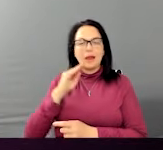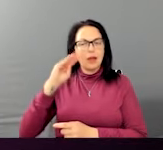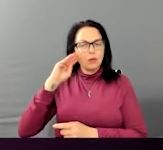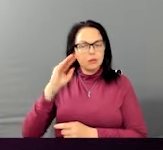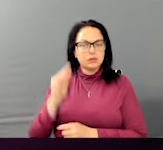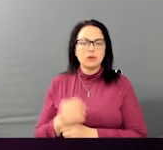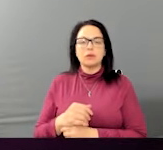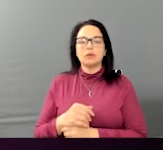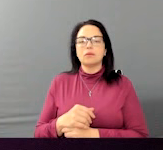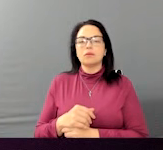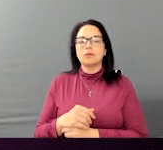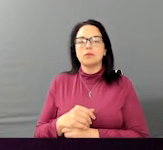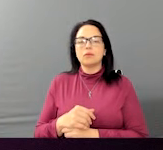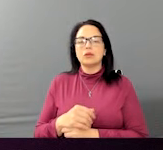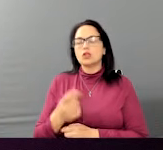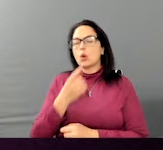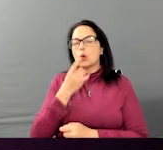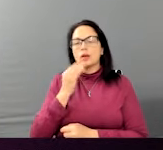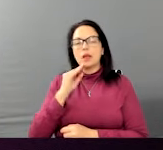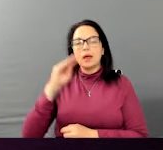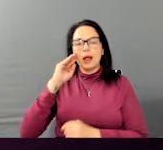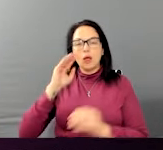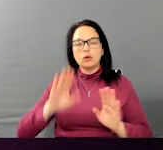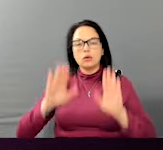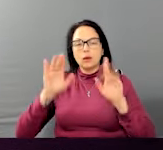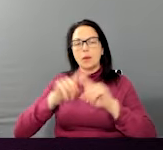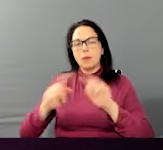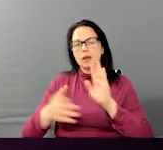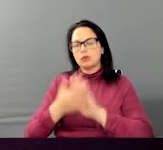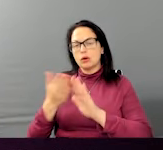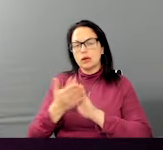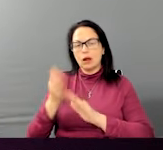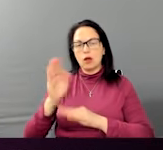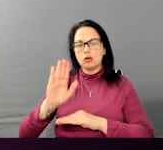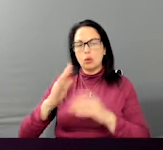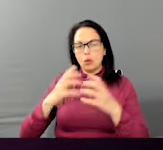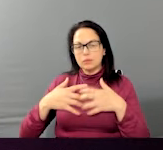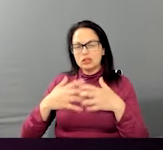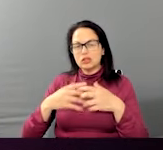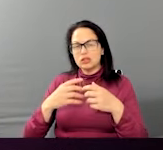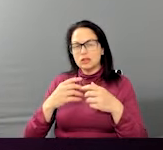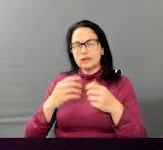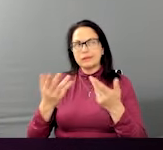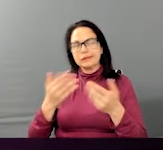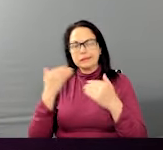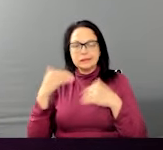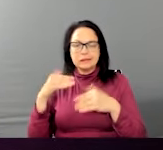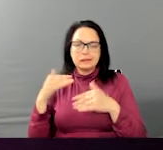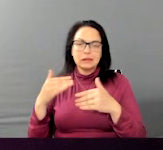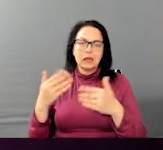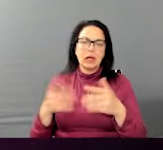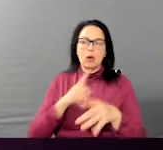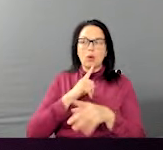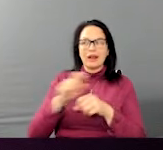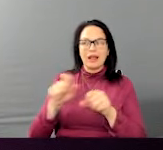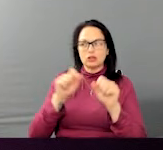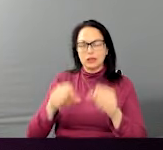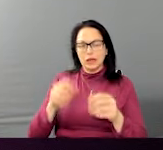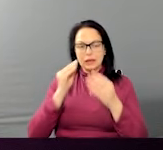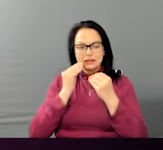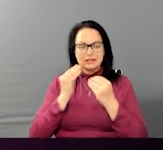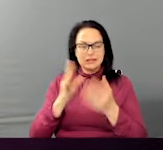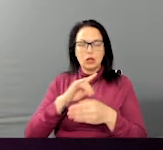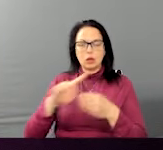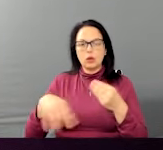Doing a real, so Lighthouse is great, but it's running on like your machine and all of that. Like, it's pretty limited on what it actually can tell you about